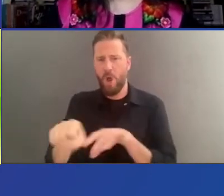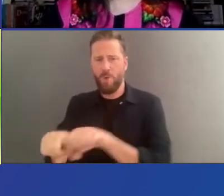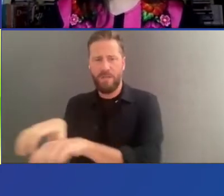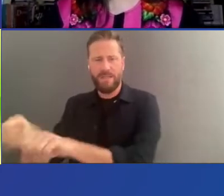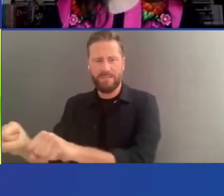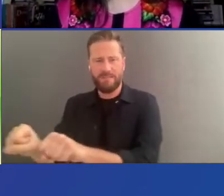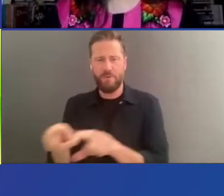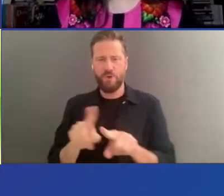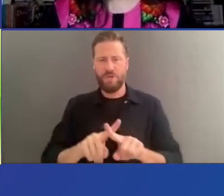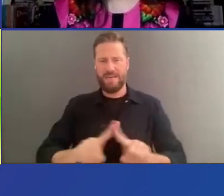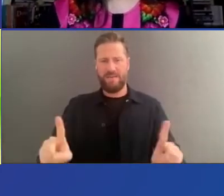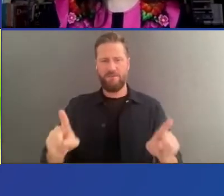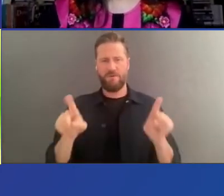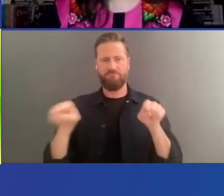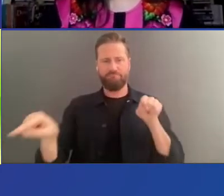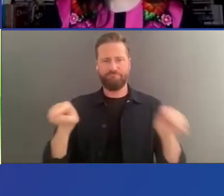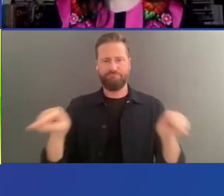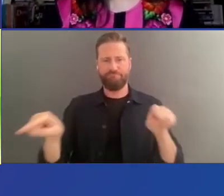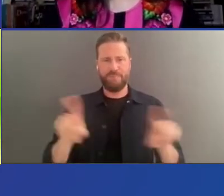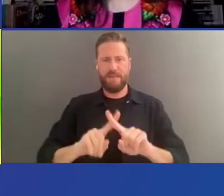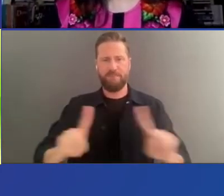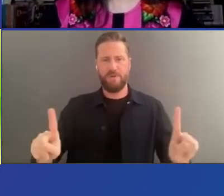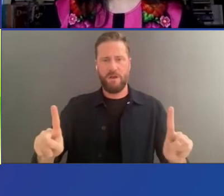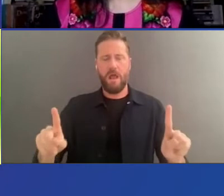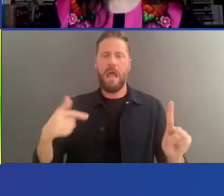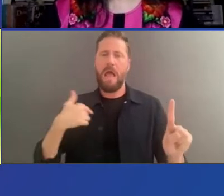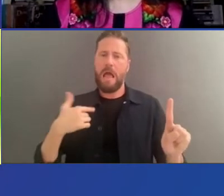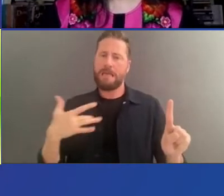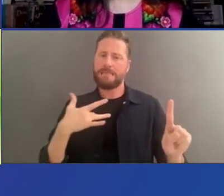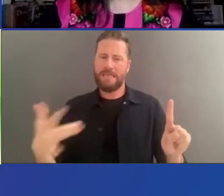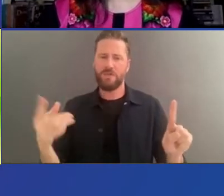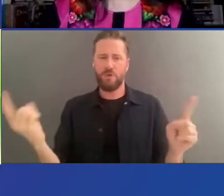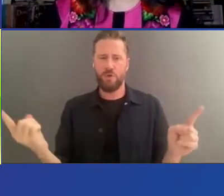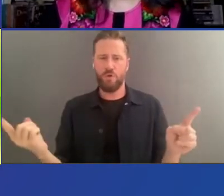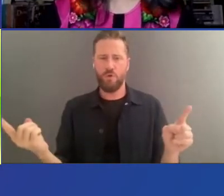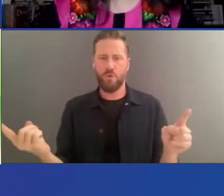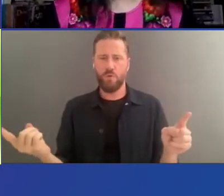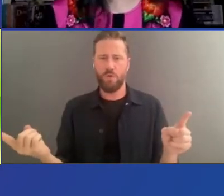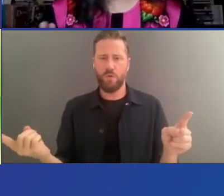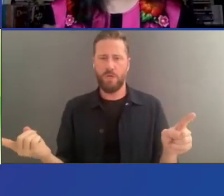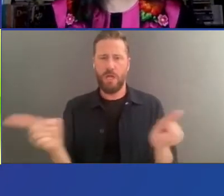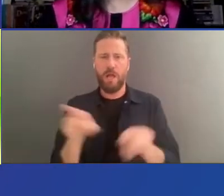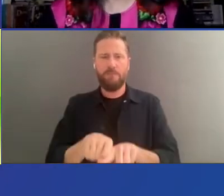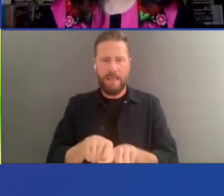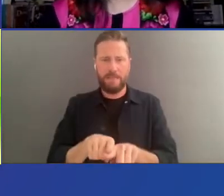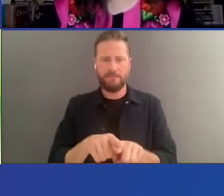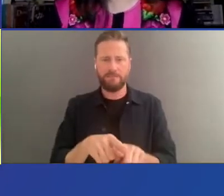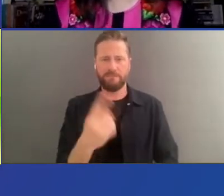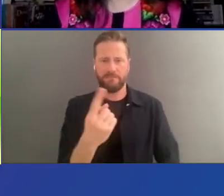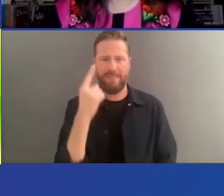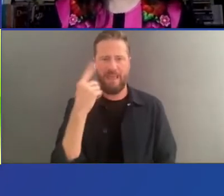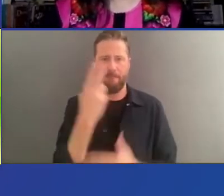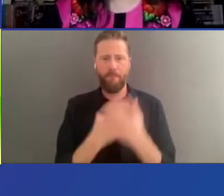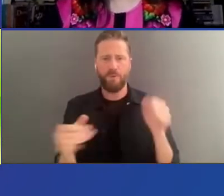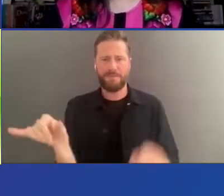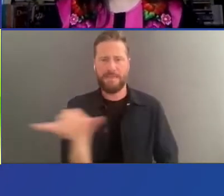things. I think I tend to conflate the two things together.